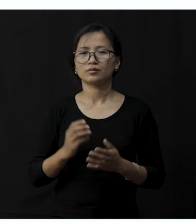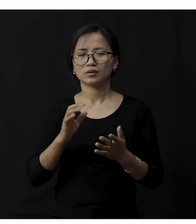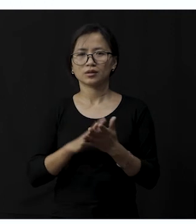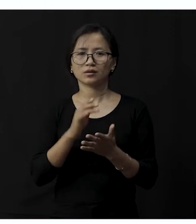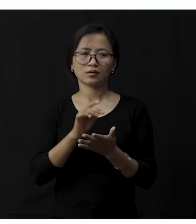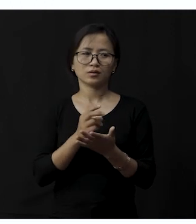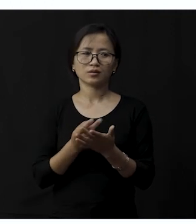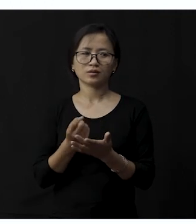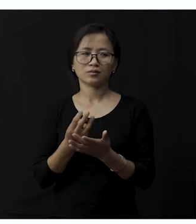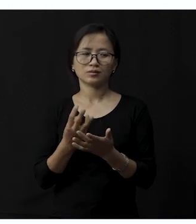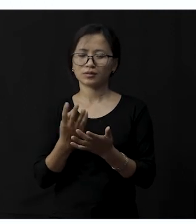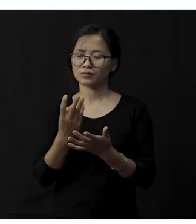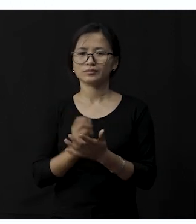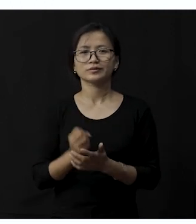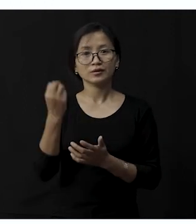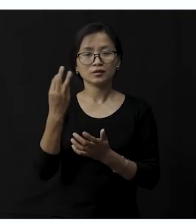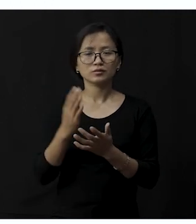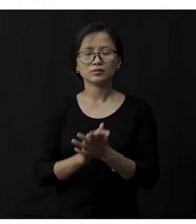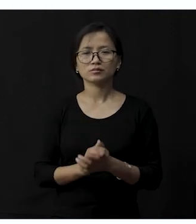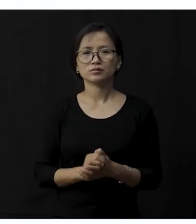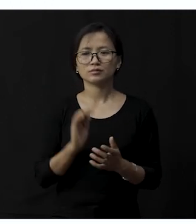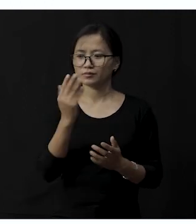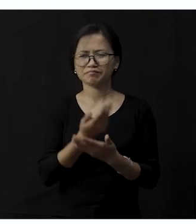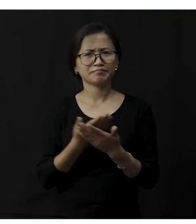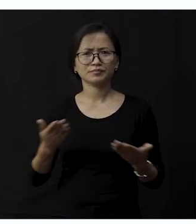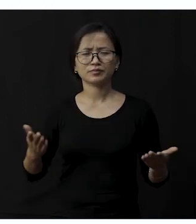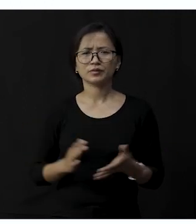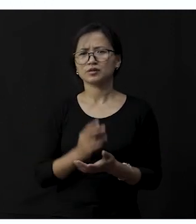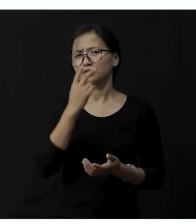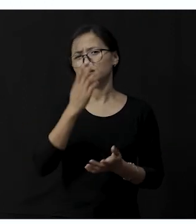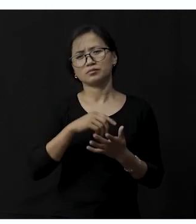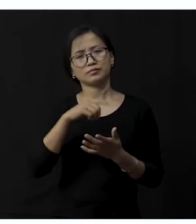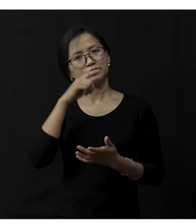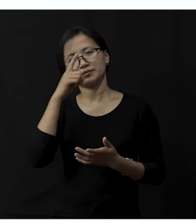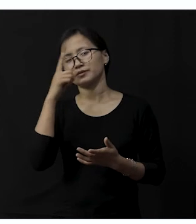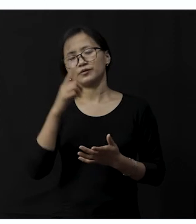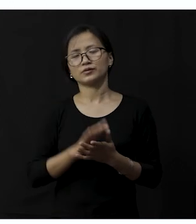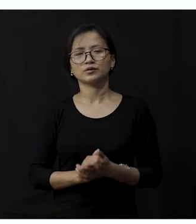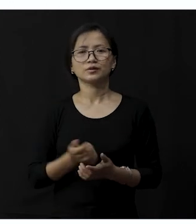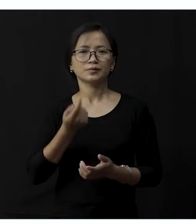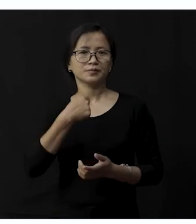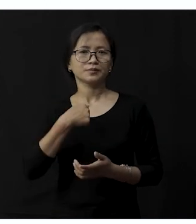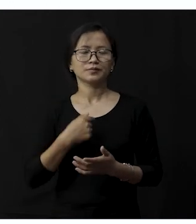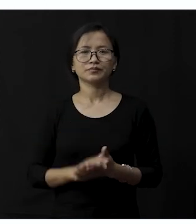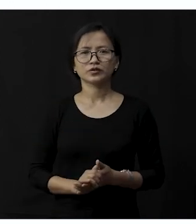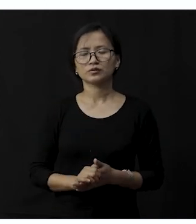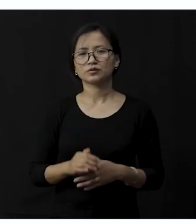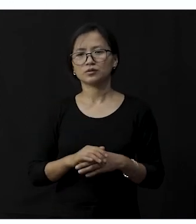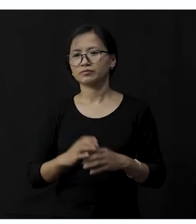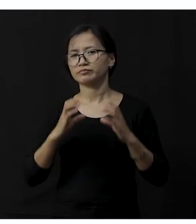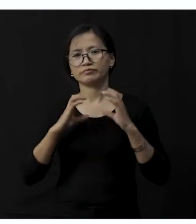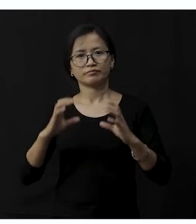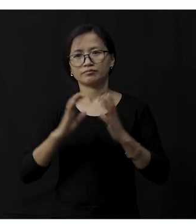or not slouching like this. So she looks smart to me. She also looks confident to me. She doesn't